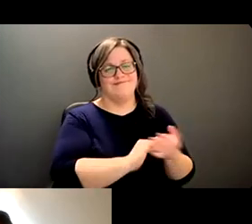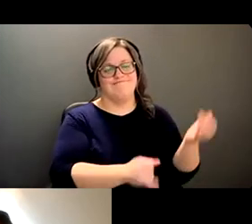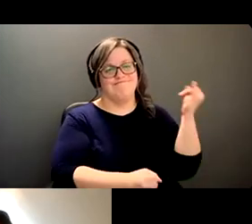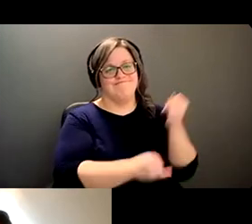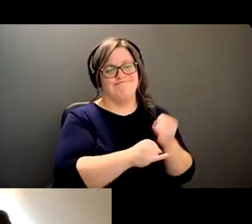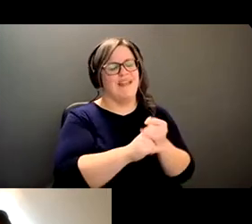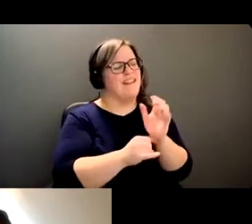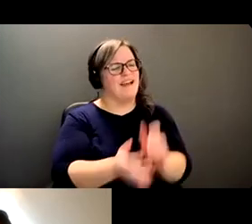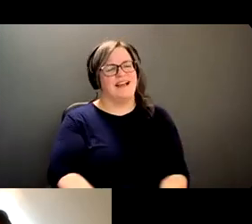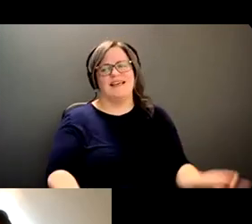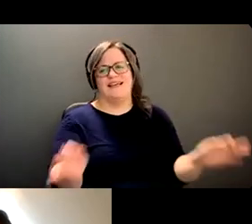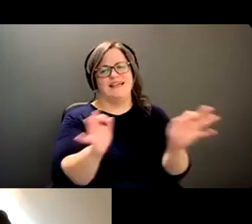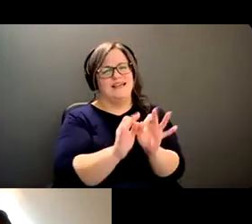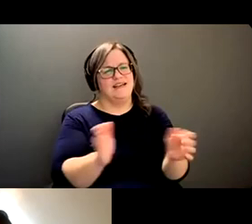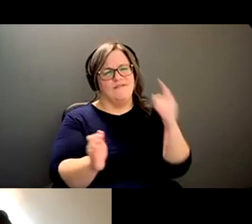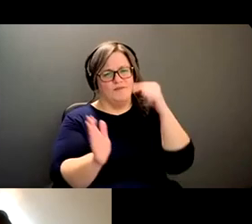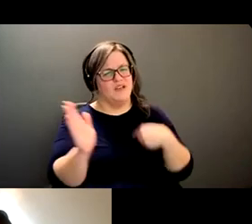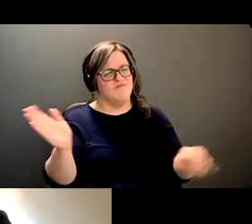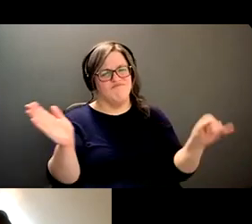is a key indicator.